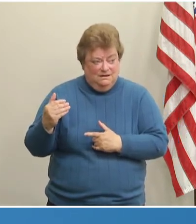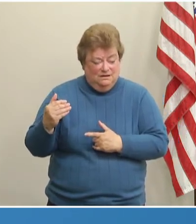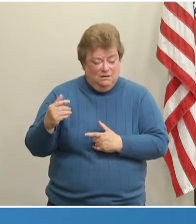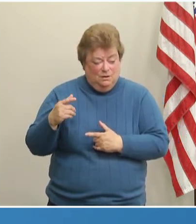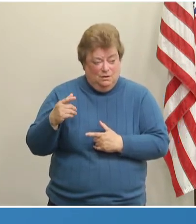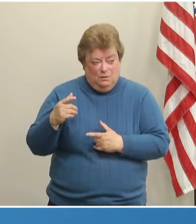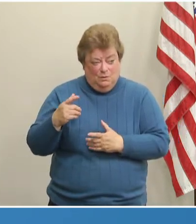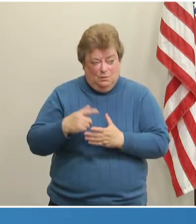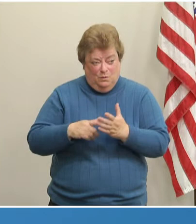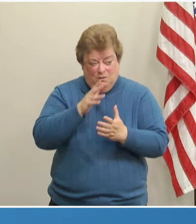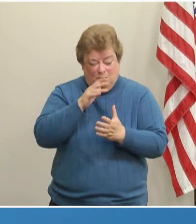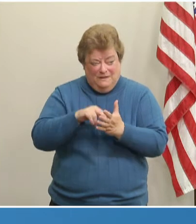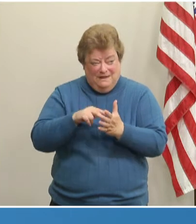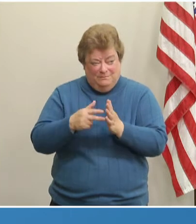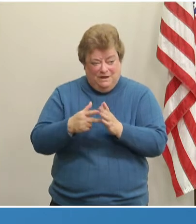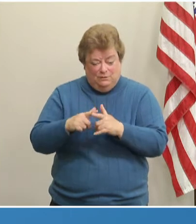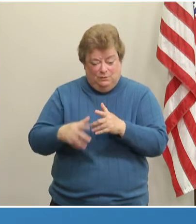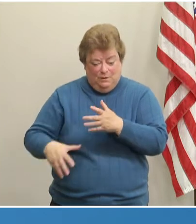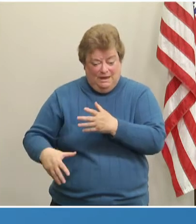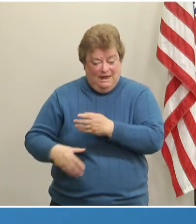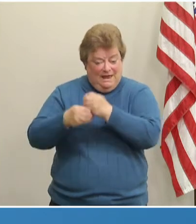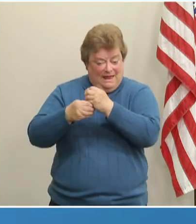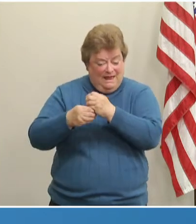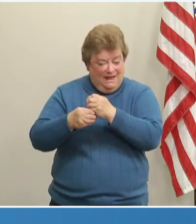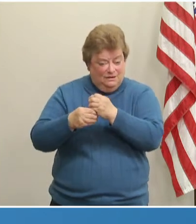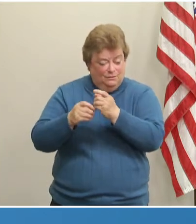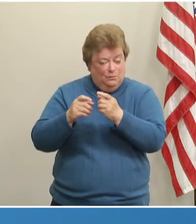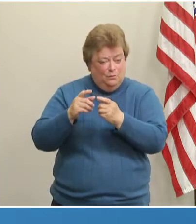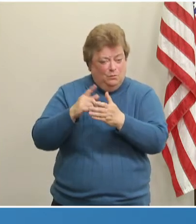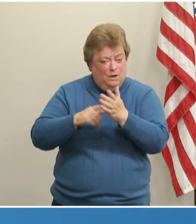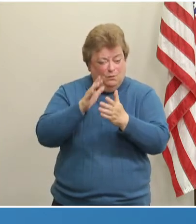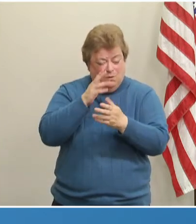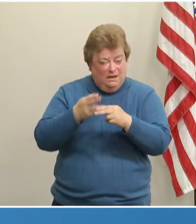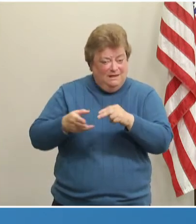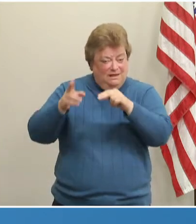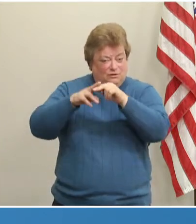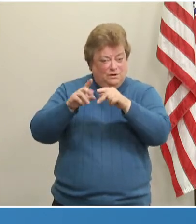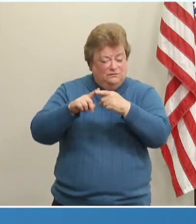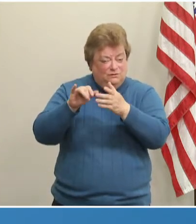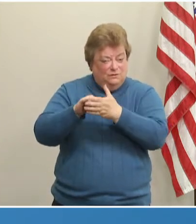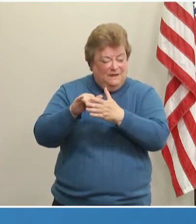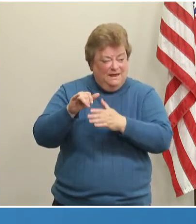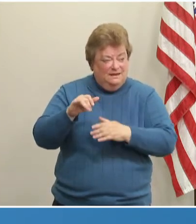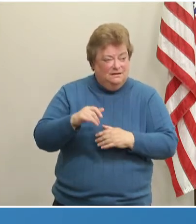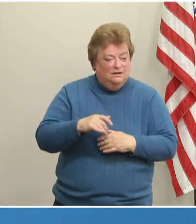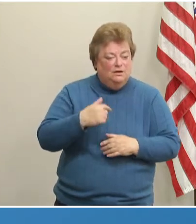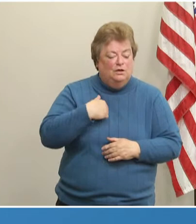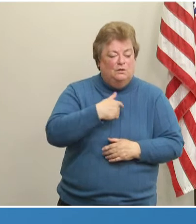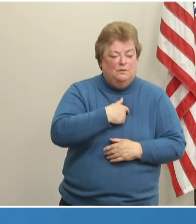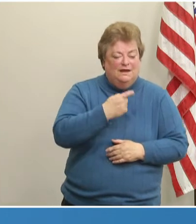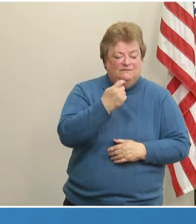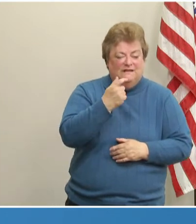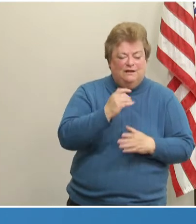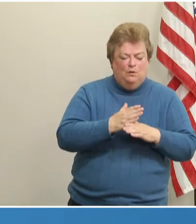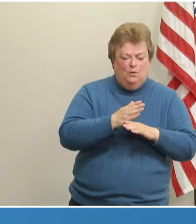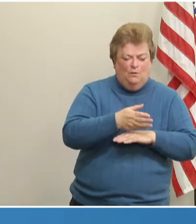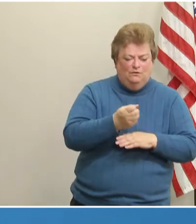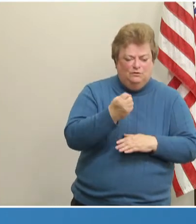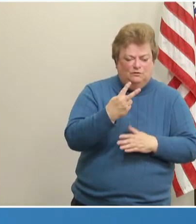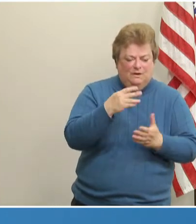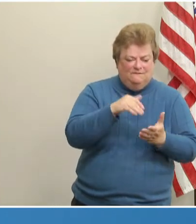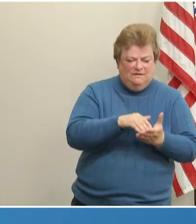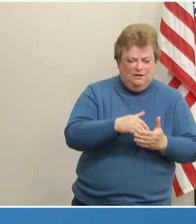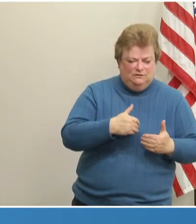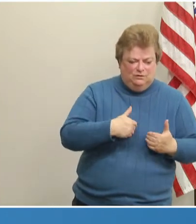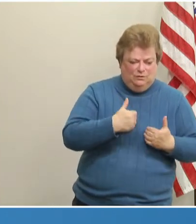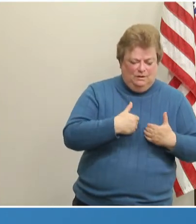12, 13, 14, and 15-year-olds would increase it to? We have over 12,000